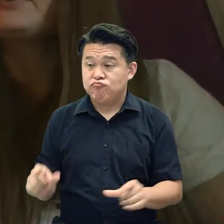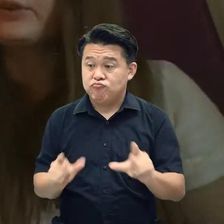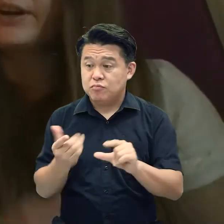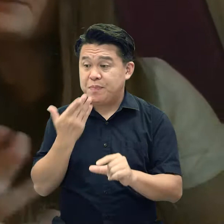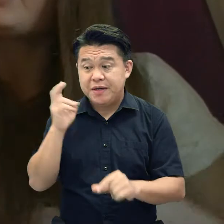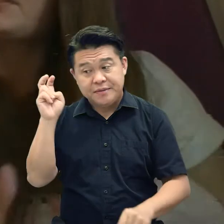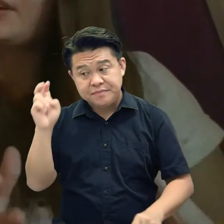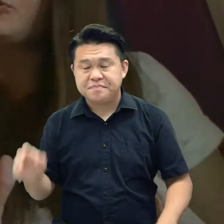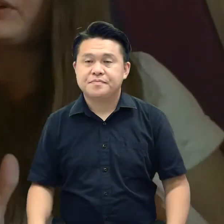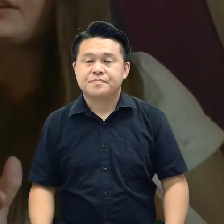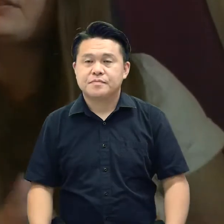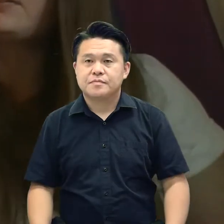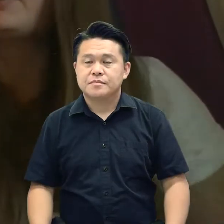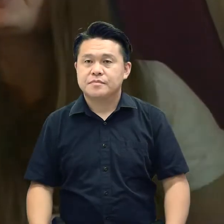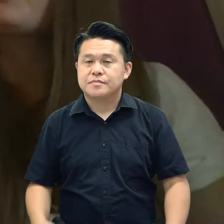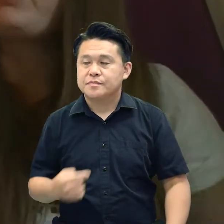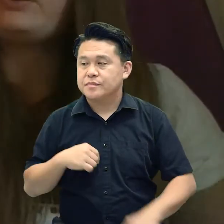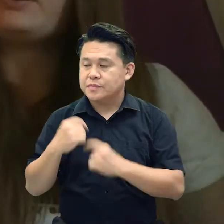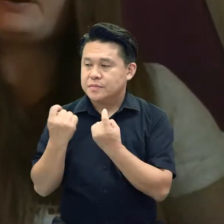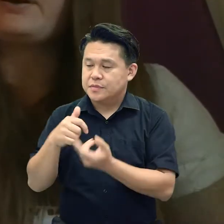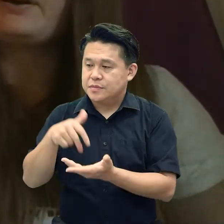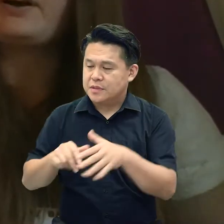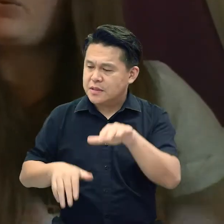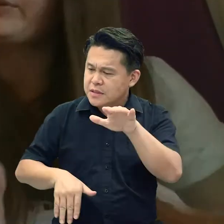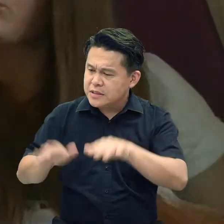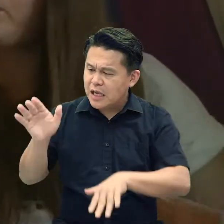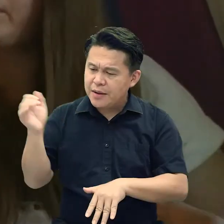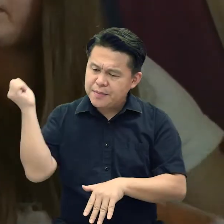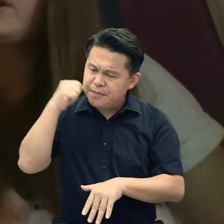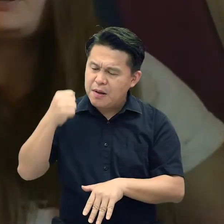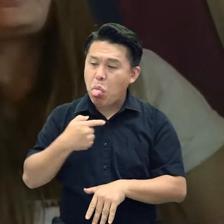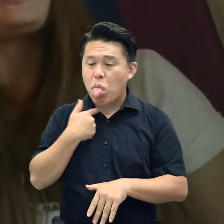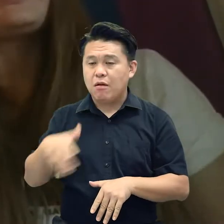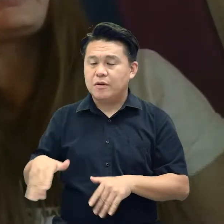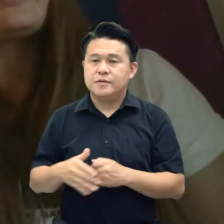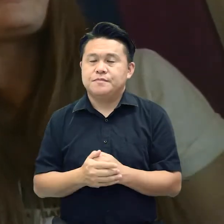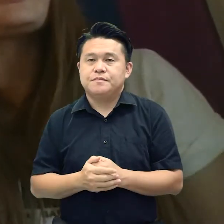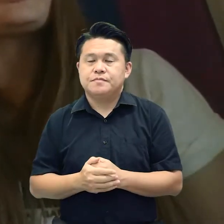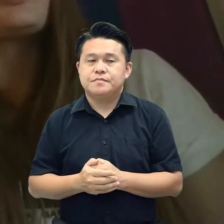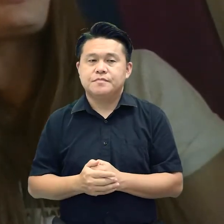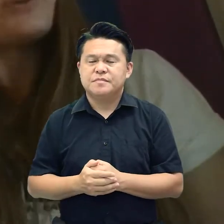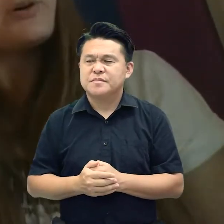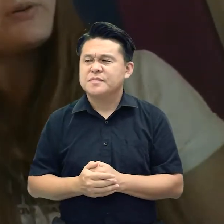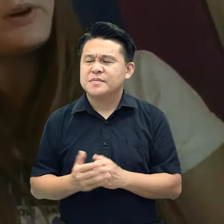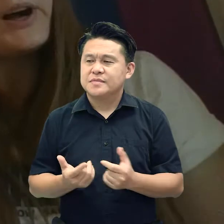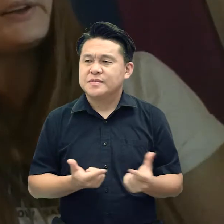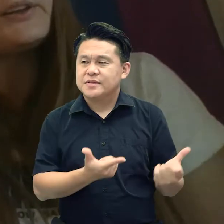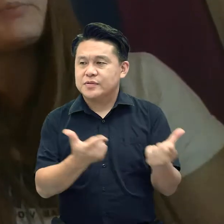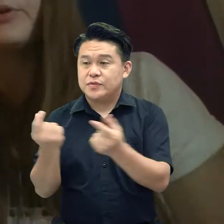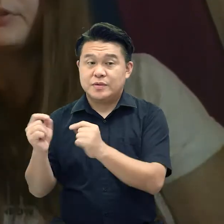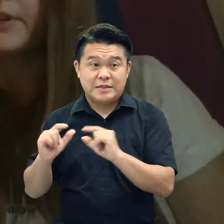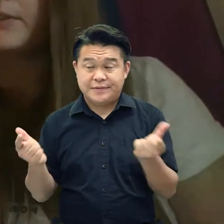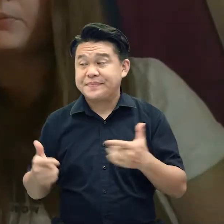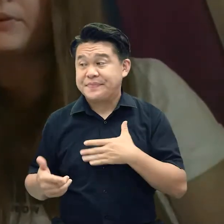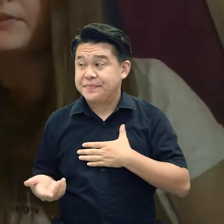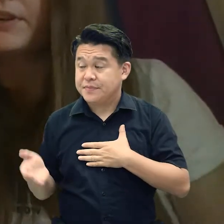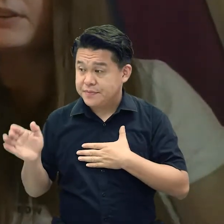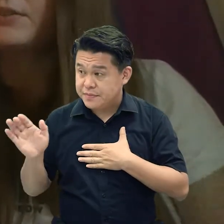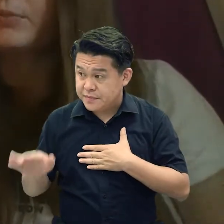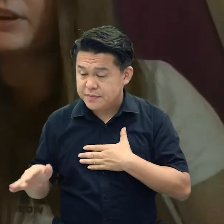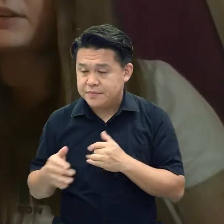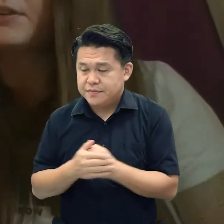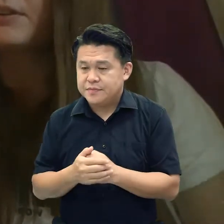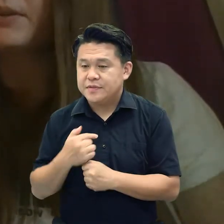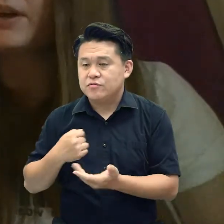is you're kind of in a safe space, kind of being a white woman. So no, I didn't personally experience